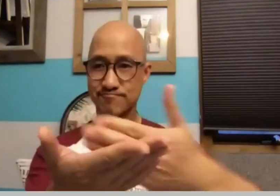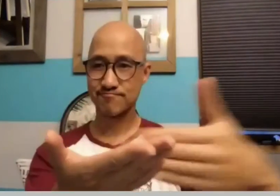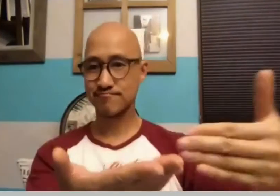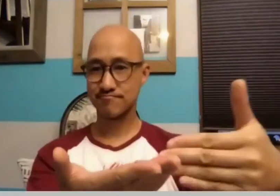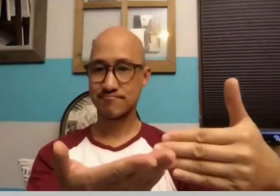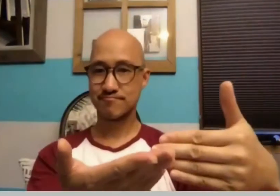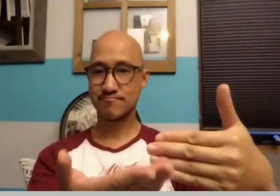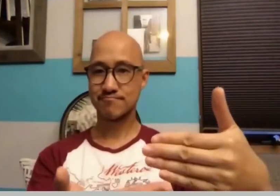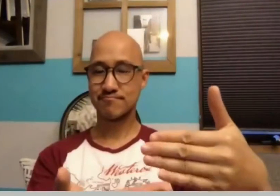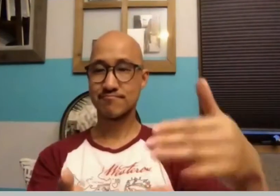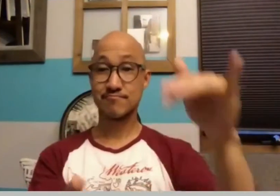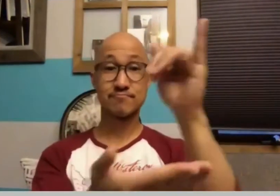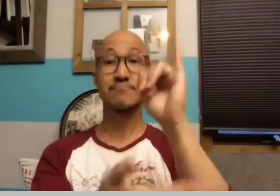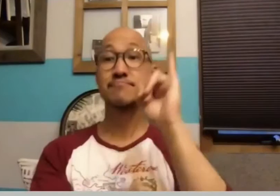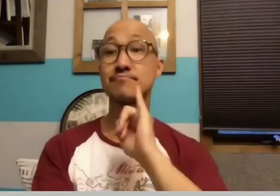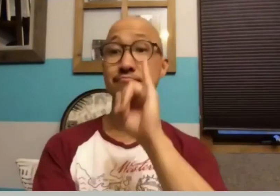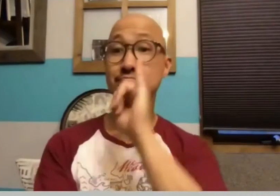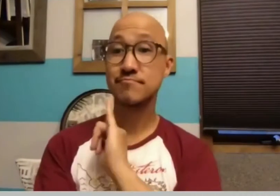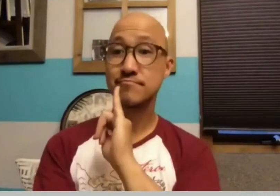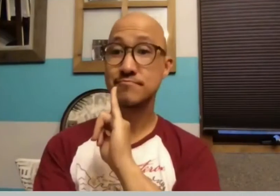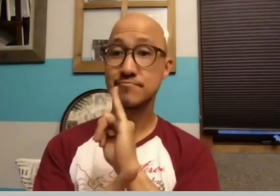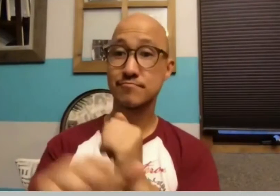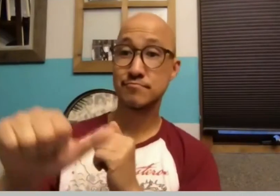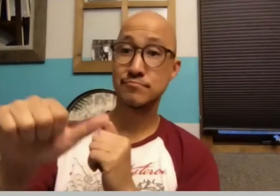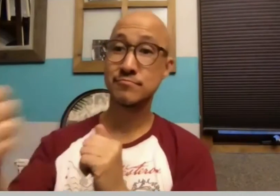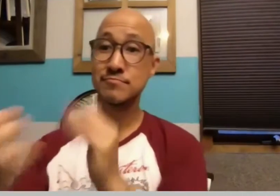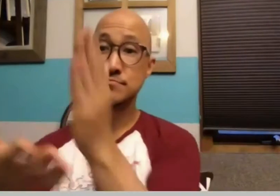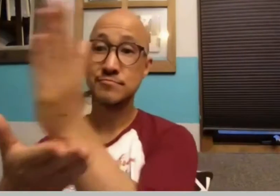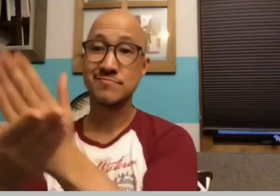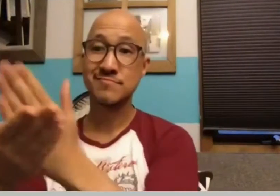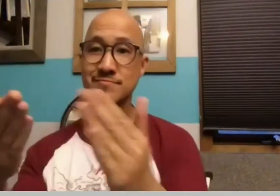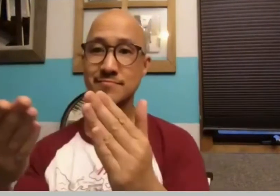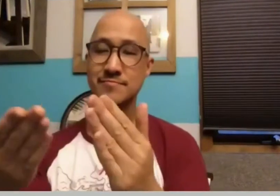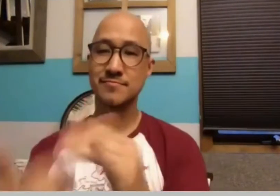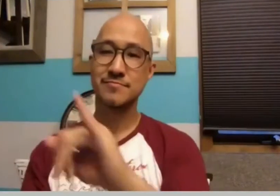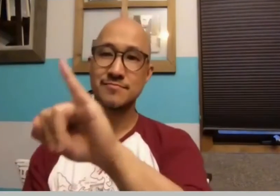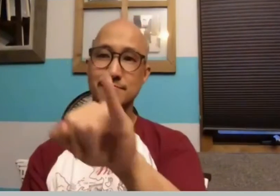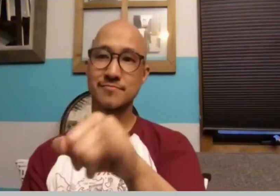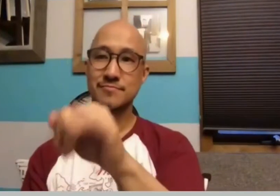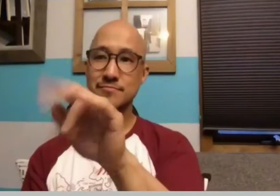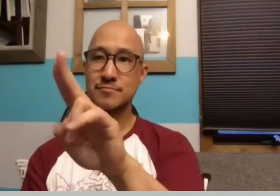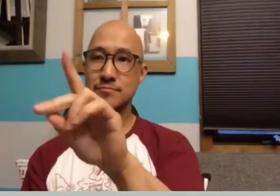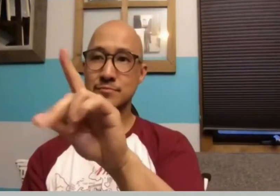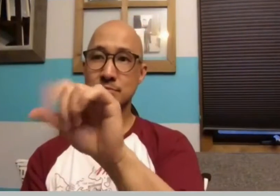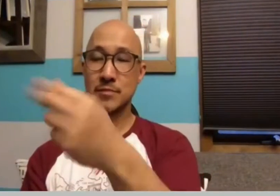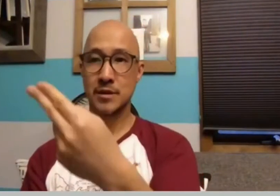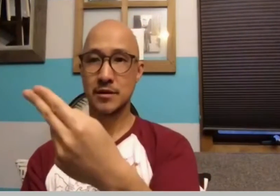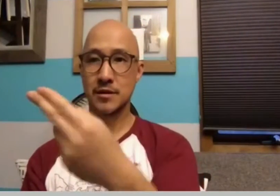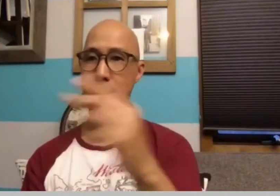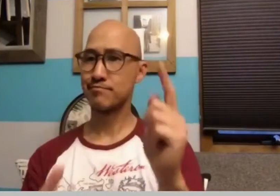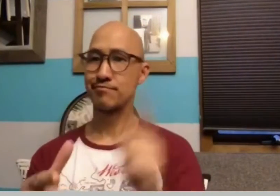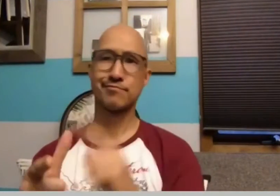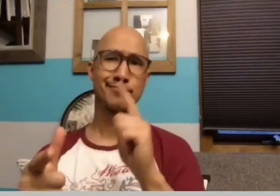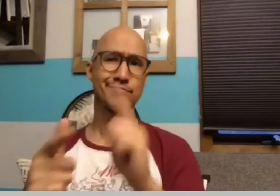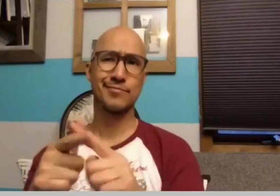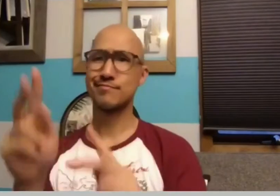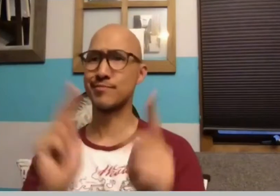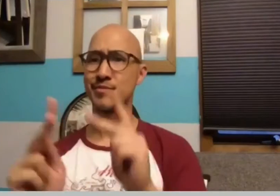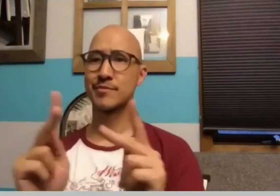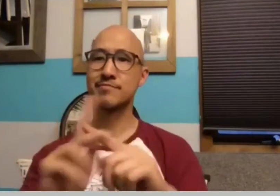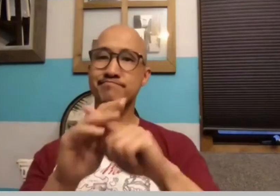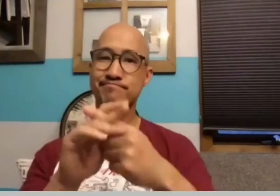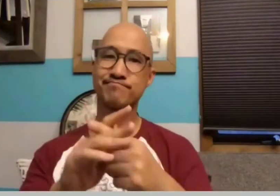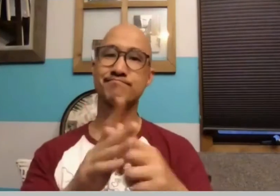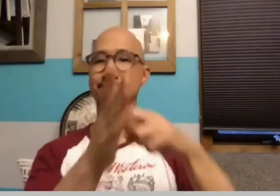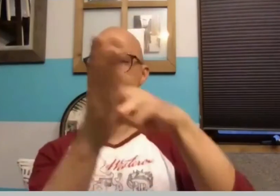the northern kingdom, and boom, idolatry just reigns throughout the land, ultimately, heavy idol worship. In addition to